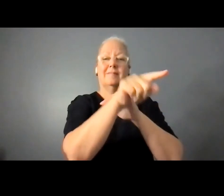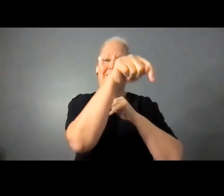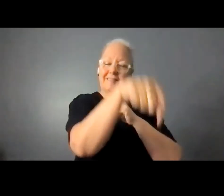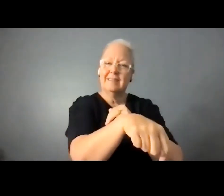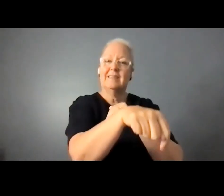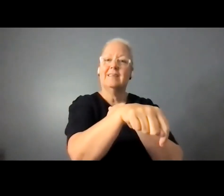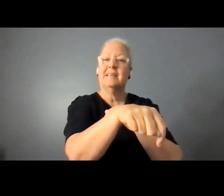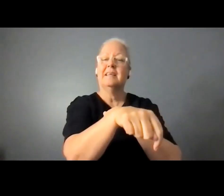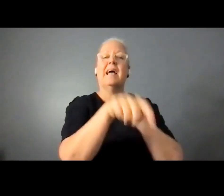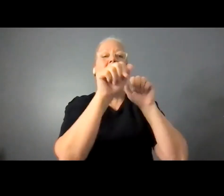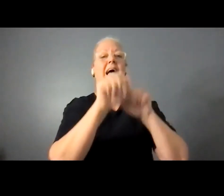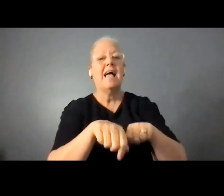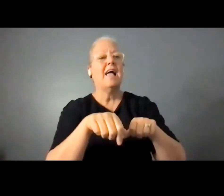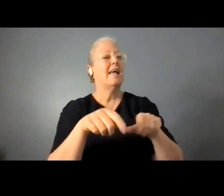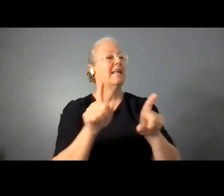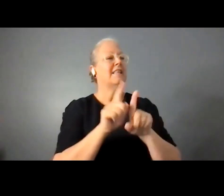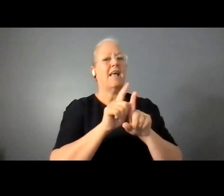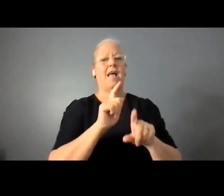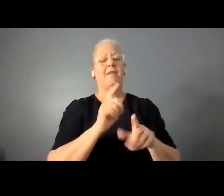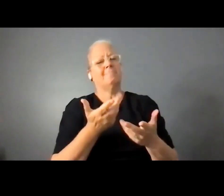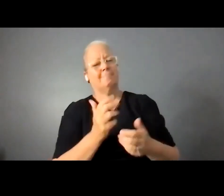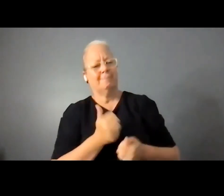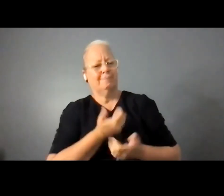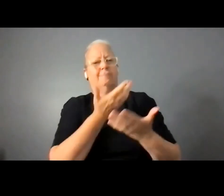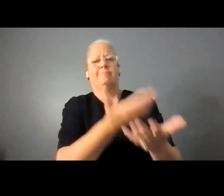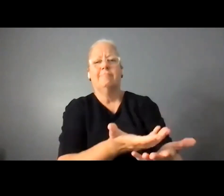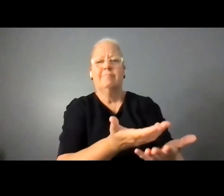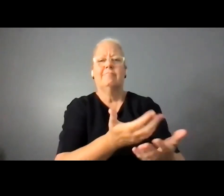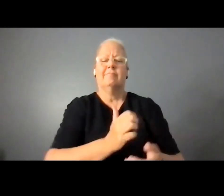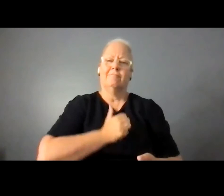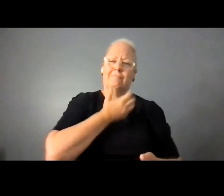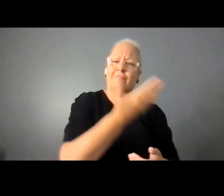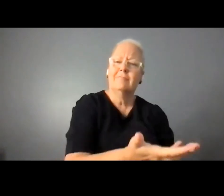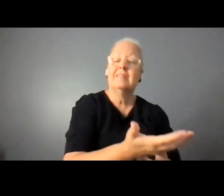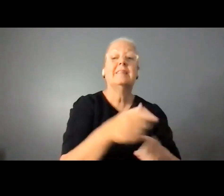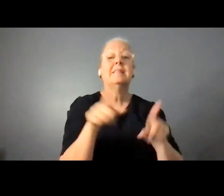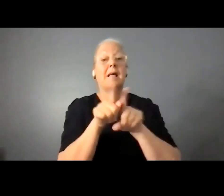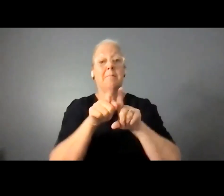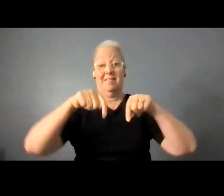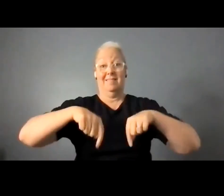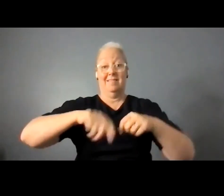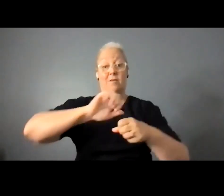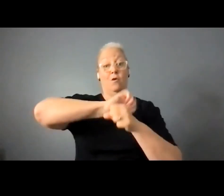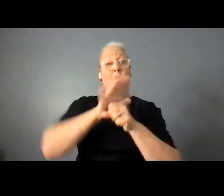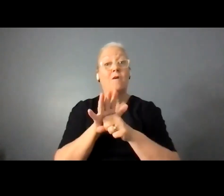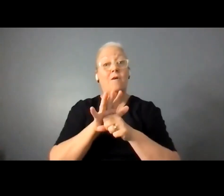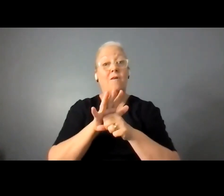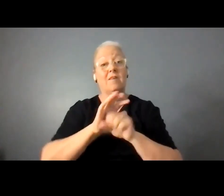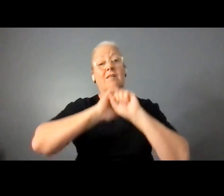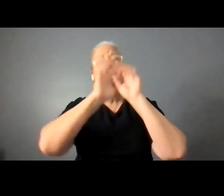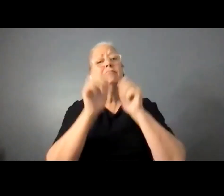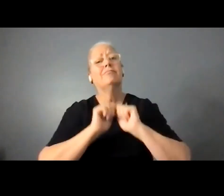express ourselves and de-stress ourselves, especially now during the pandemic. I